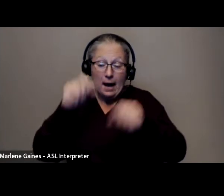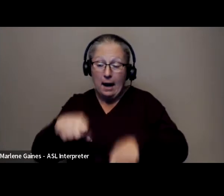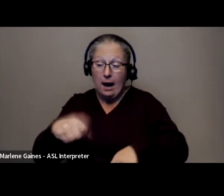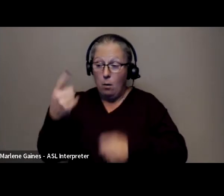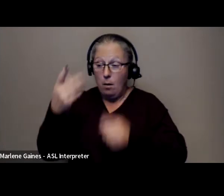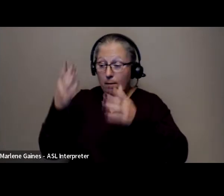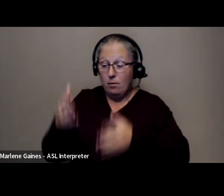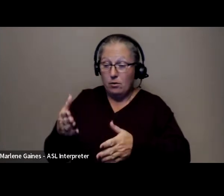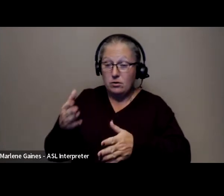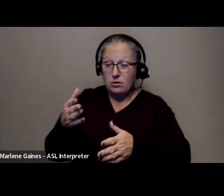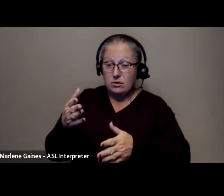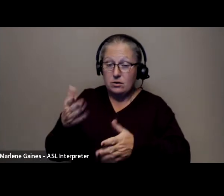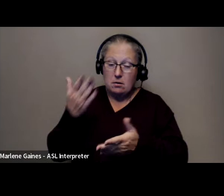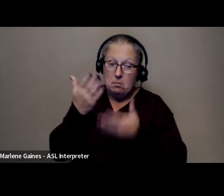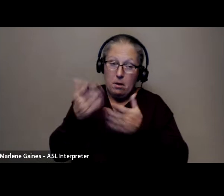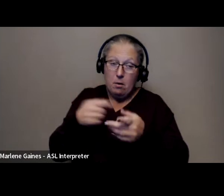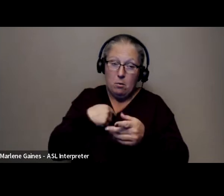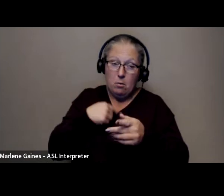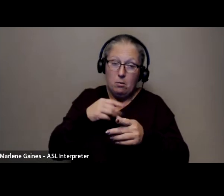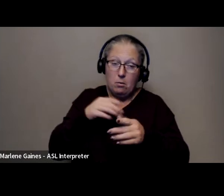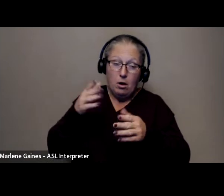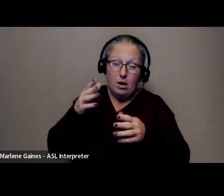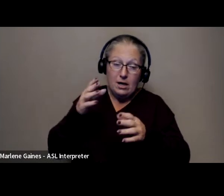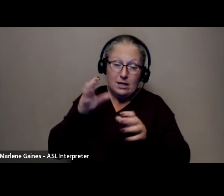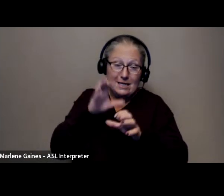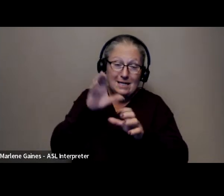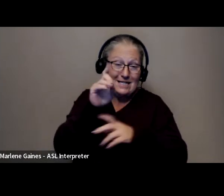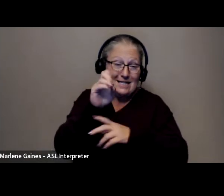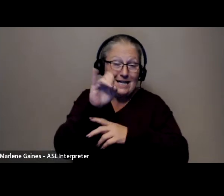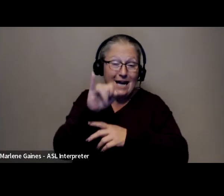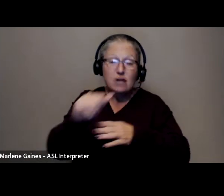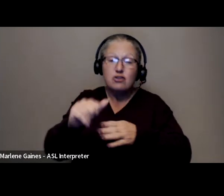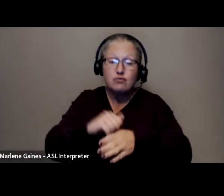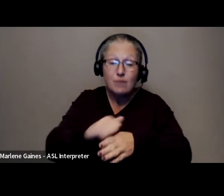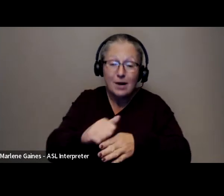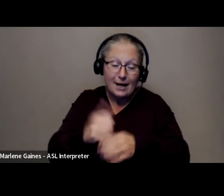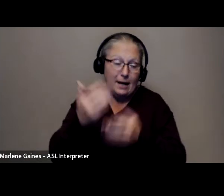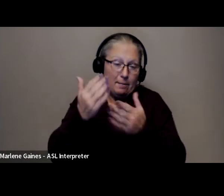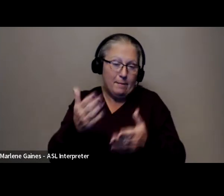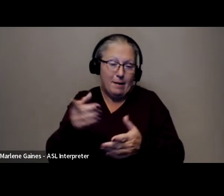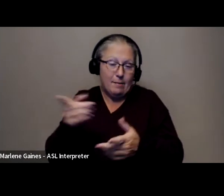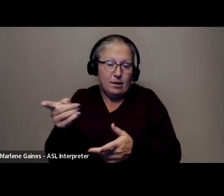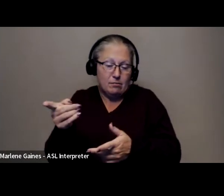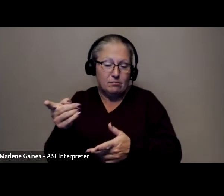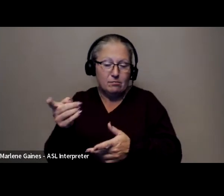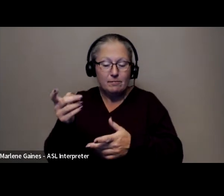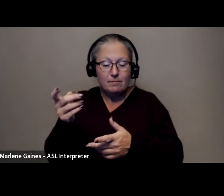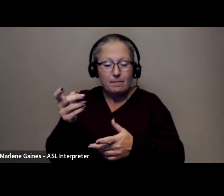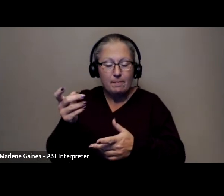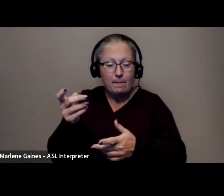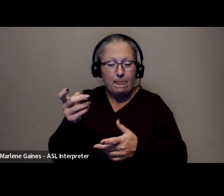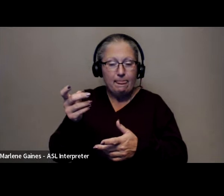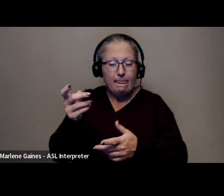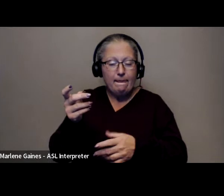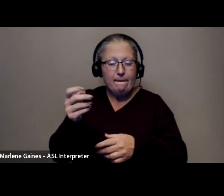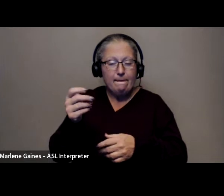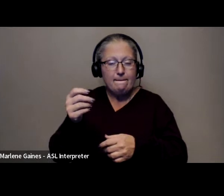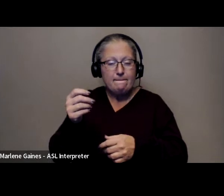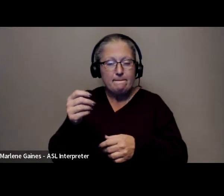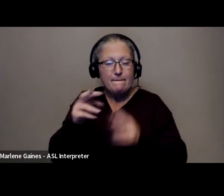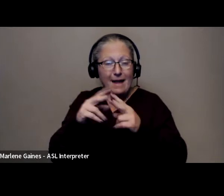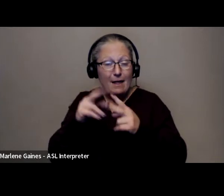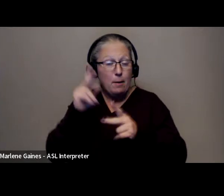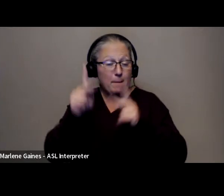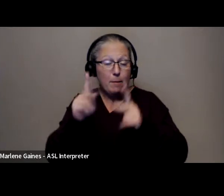that, and I'm sure when we went through our diversity or DEI training, that people just either don't know how to